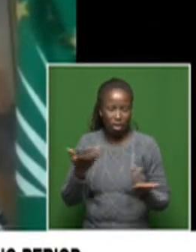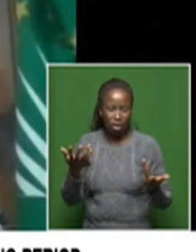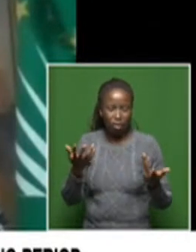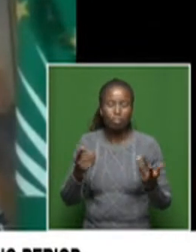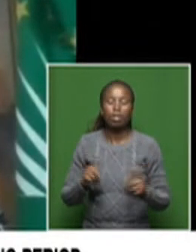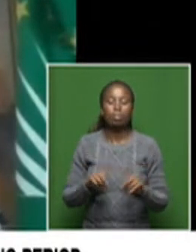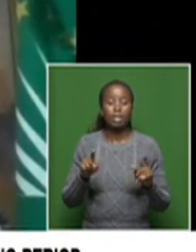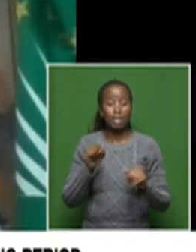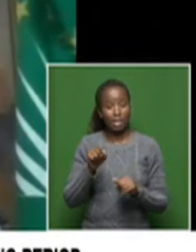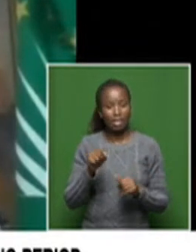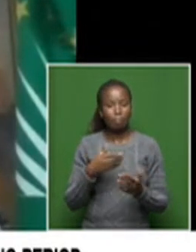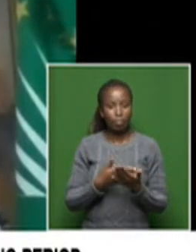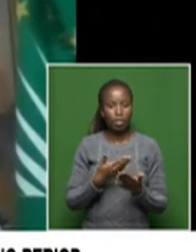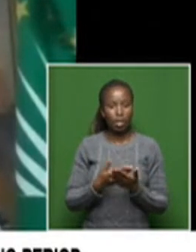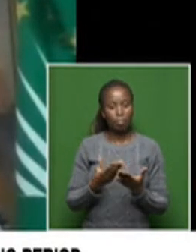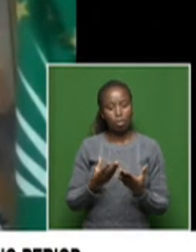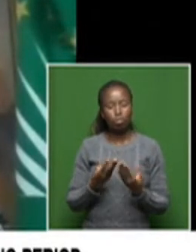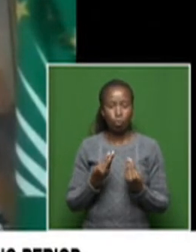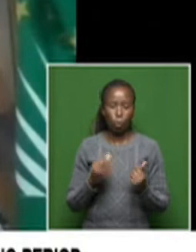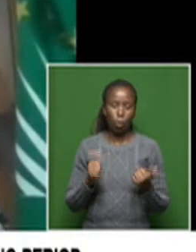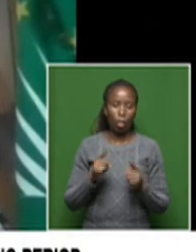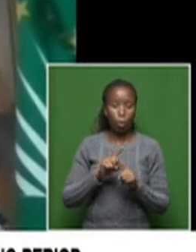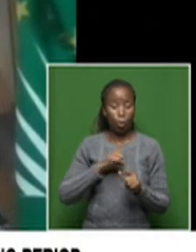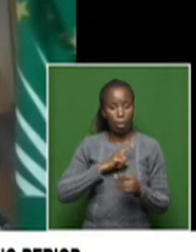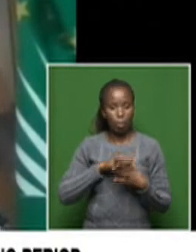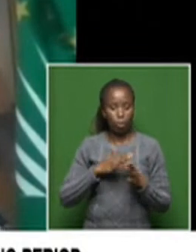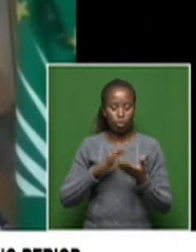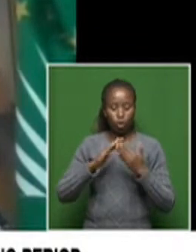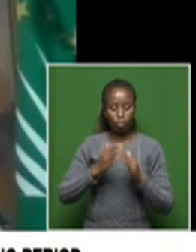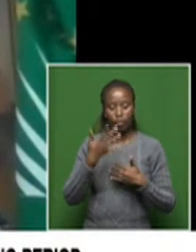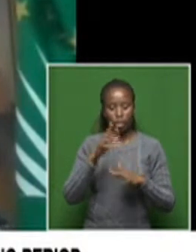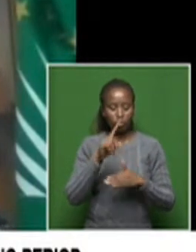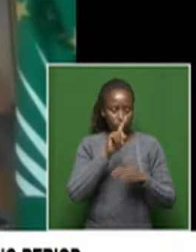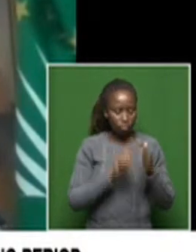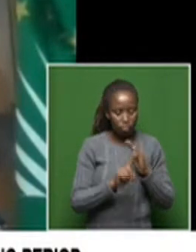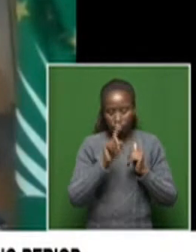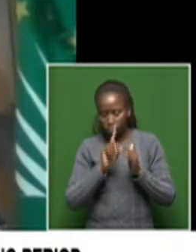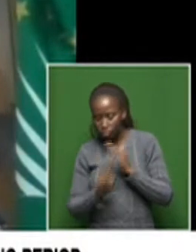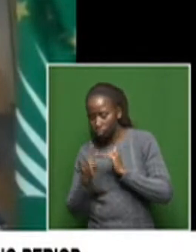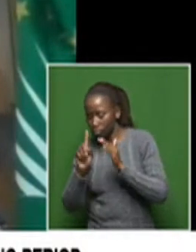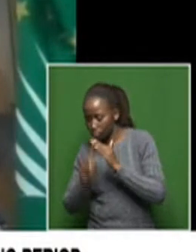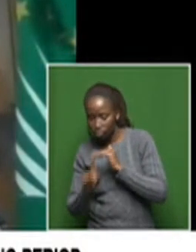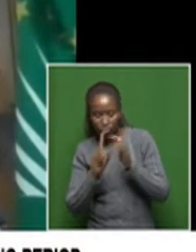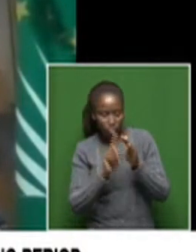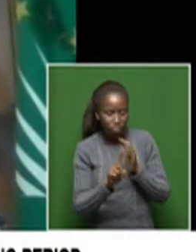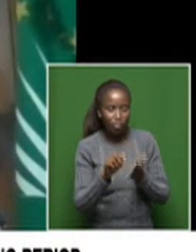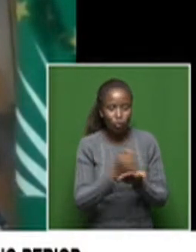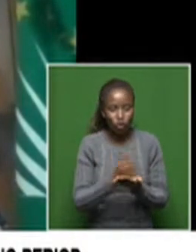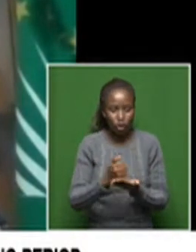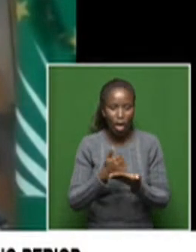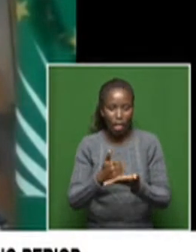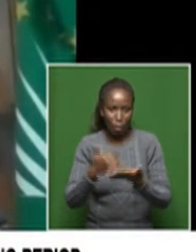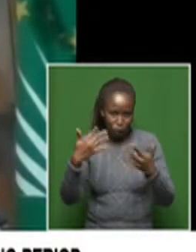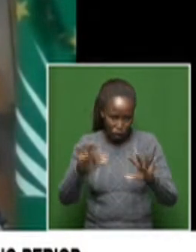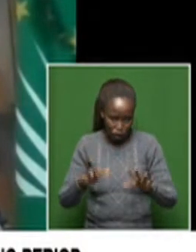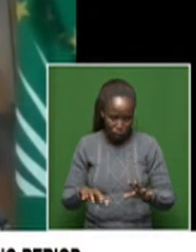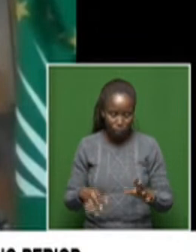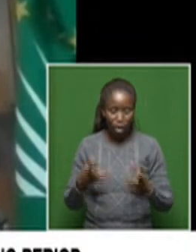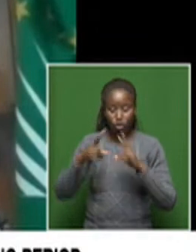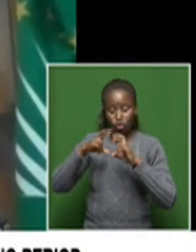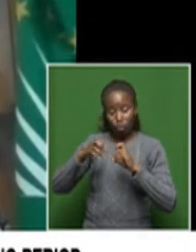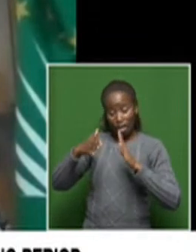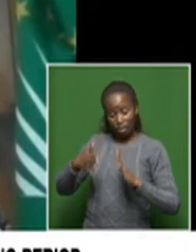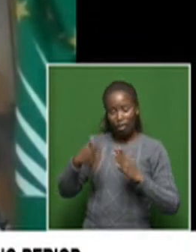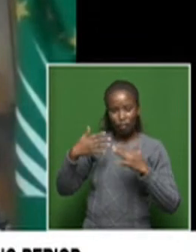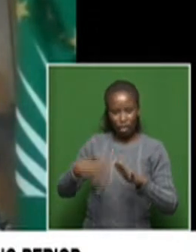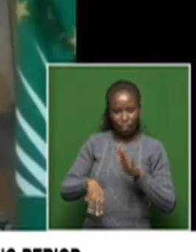well, very well, because we've gone into the communities in terms of door to door to register them and the researcher is able to identify and has